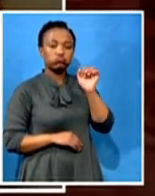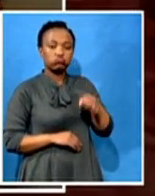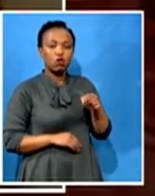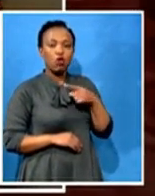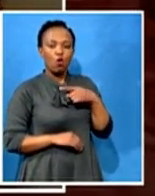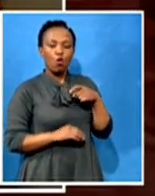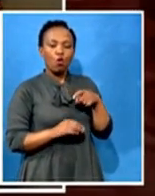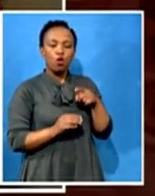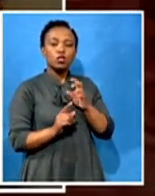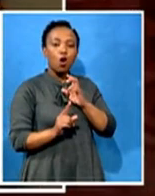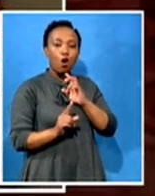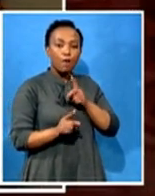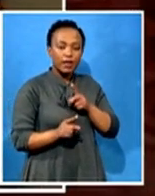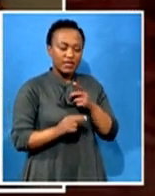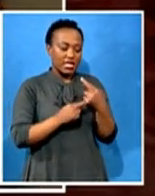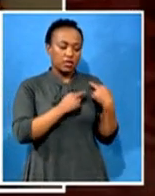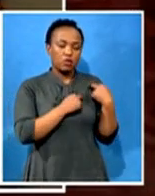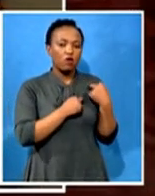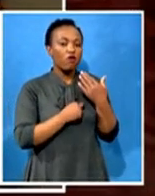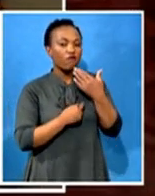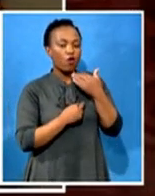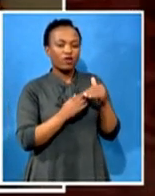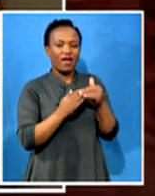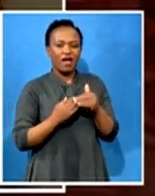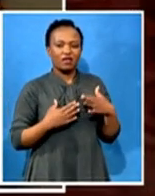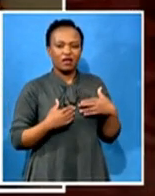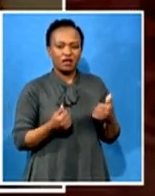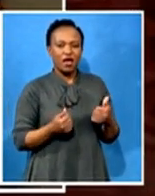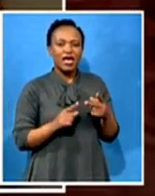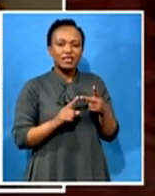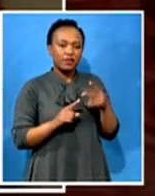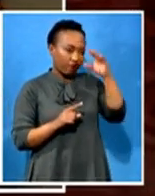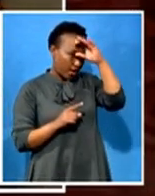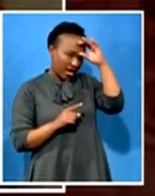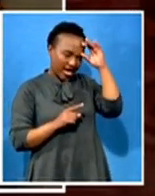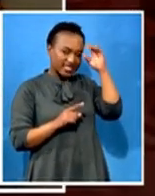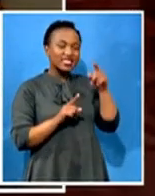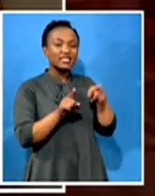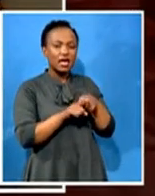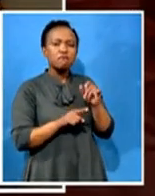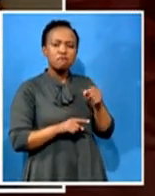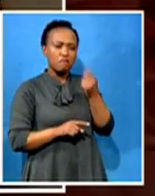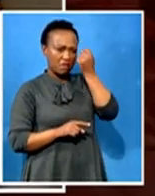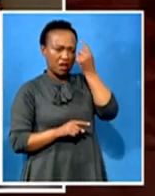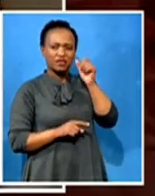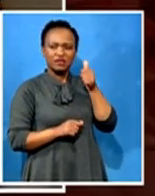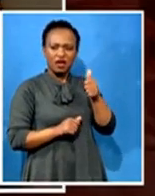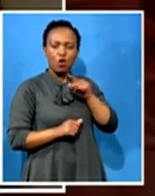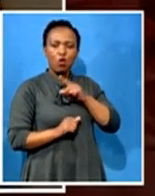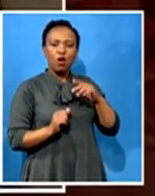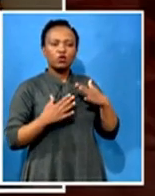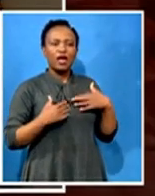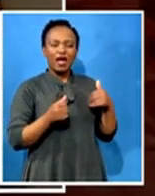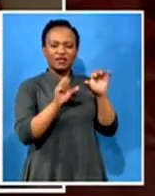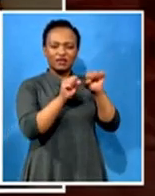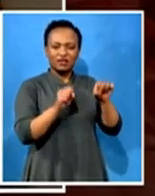and healthcare workers. But I also think it makes sense in relation to our health systems. One of the other ripple